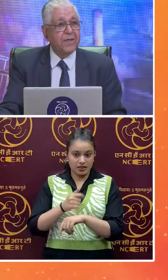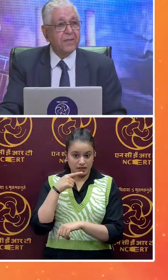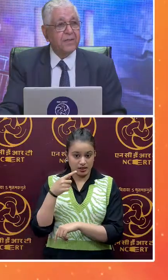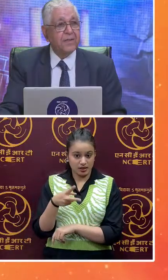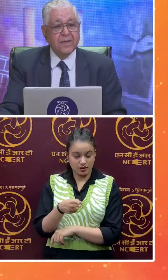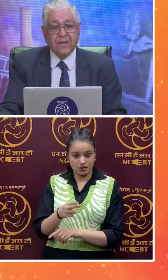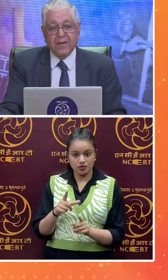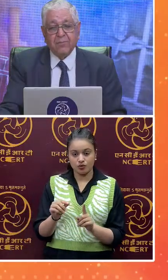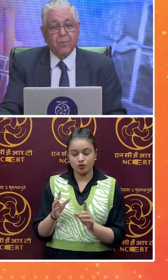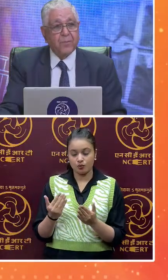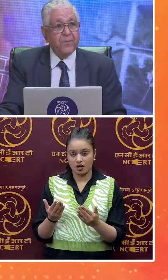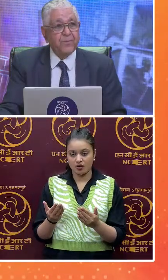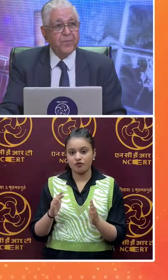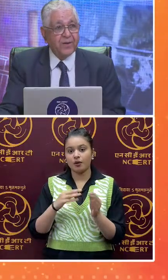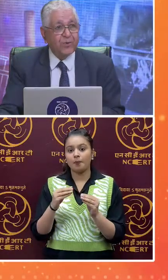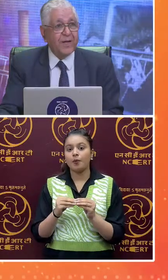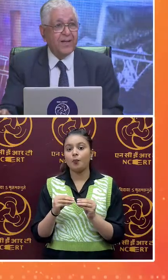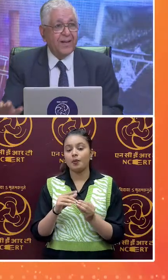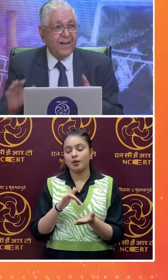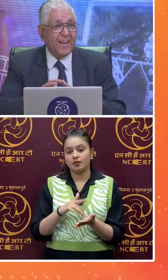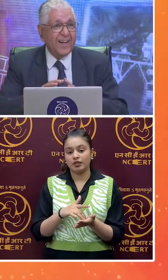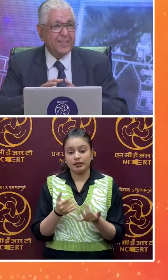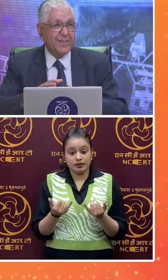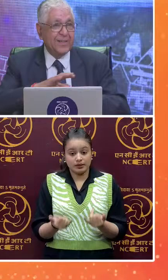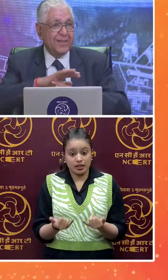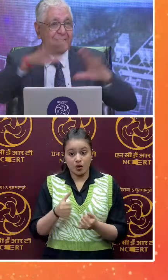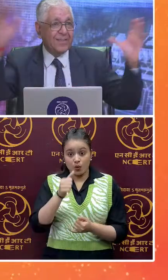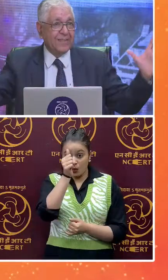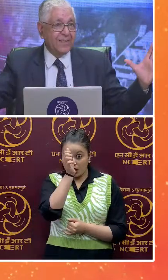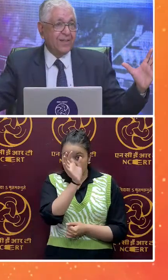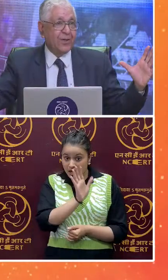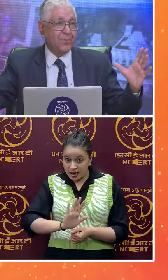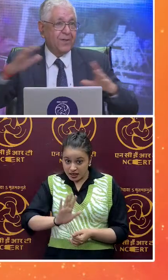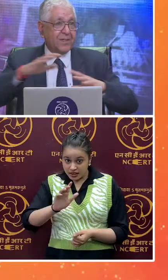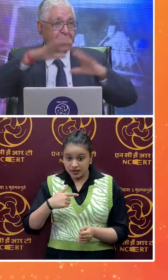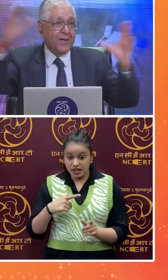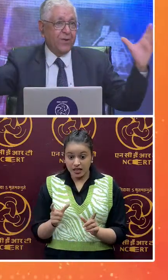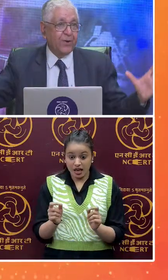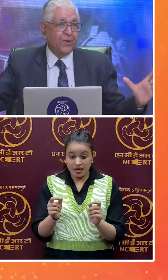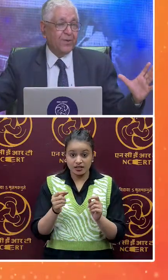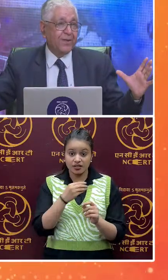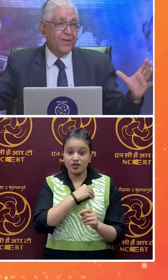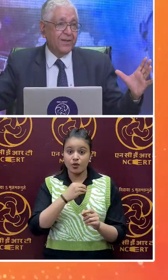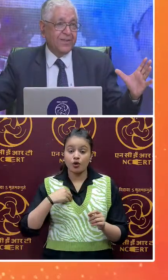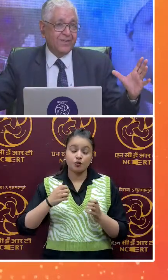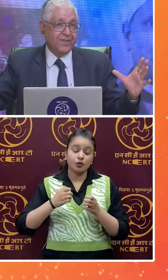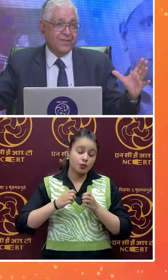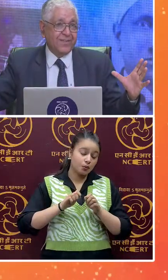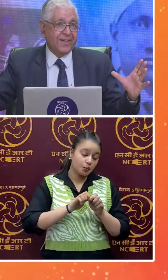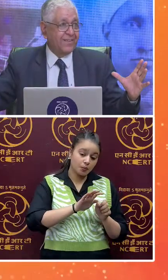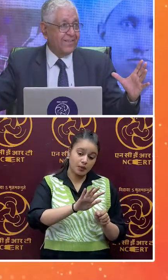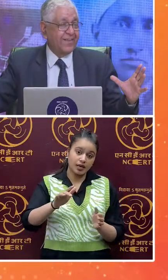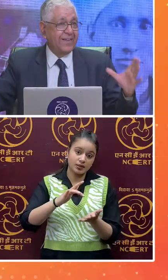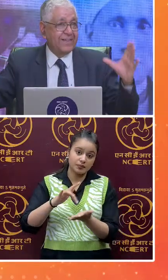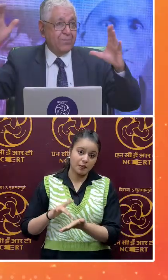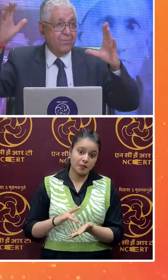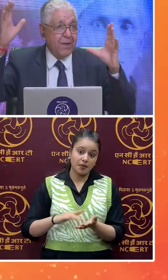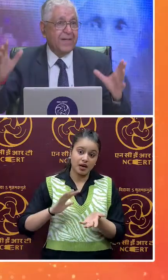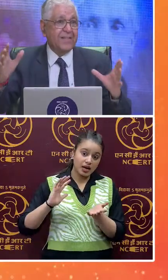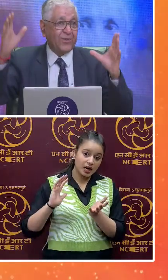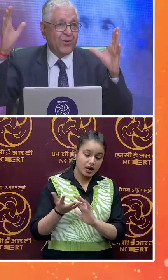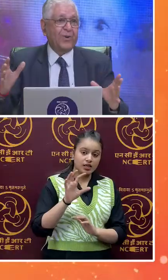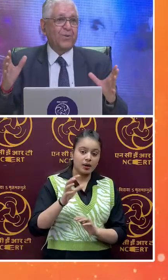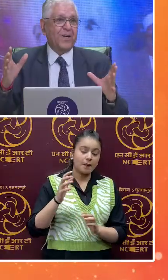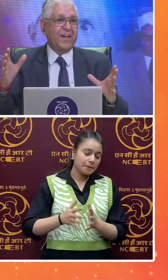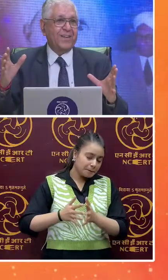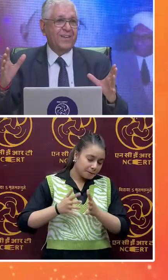radiation medicine in Bombay. And today, India's this cancer hospital spread all over the country is the